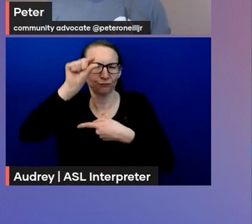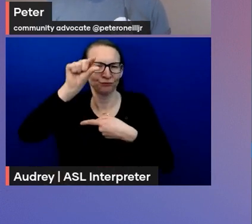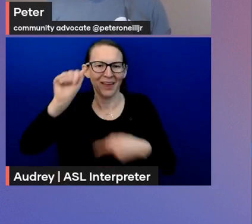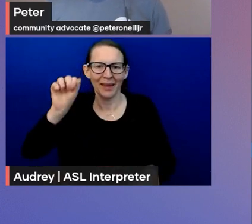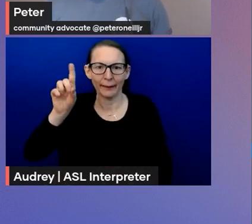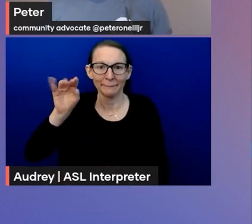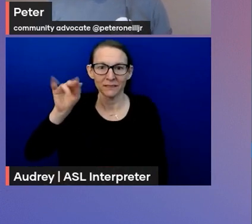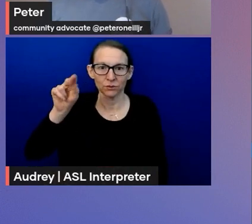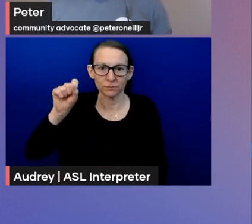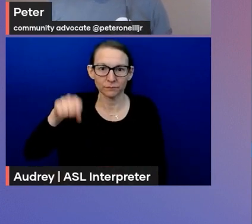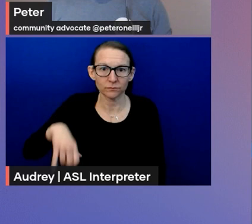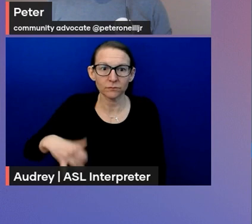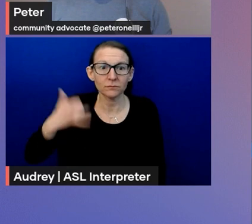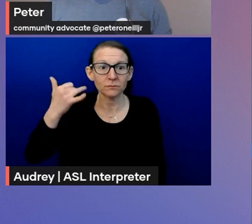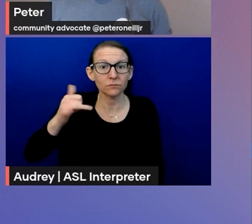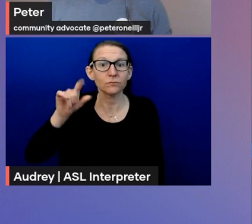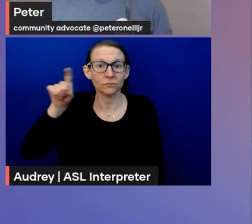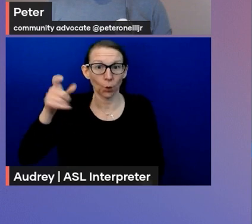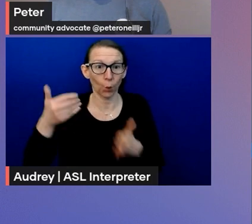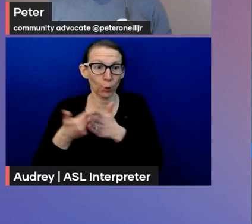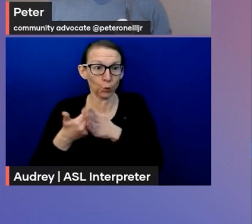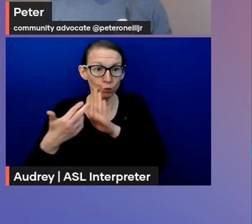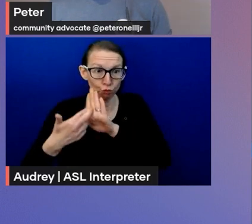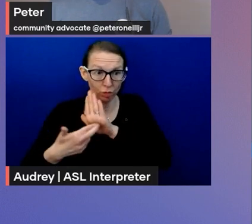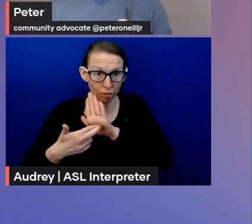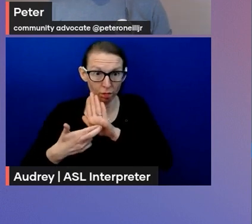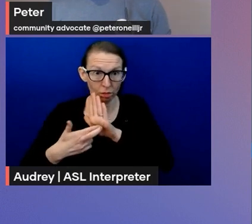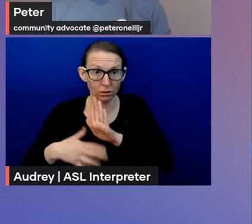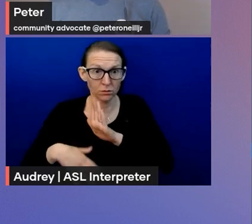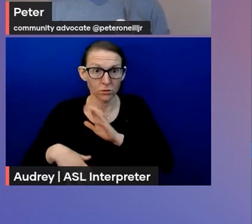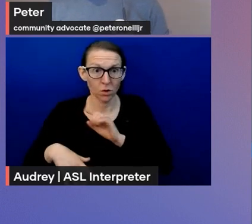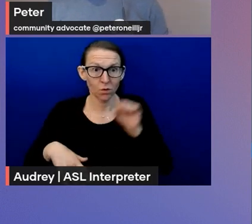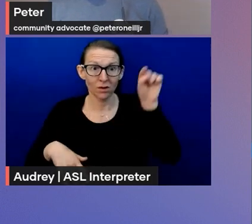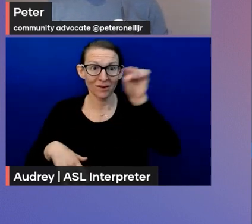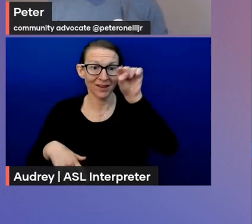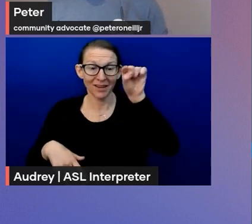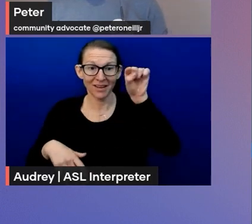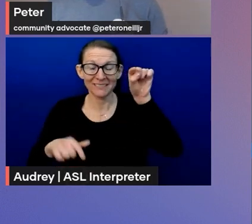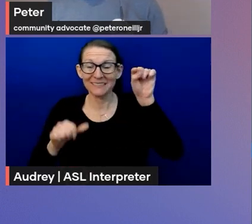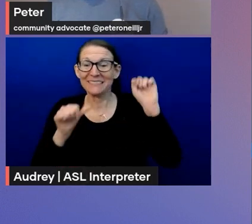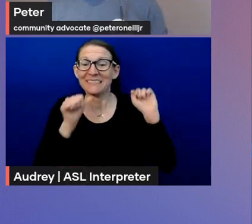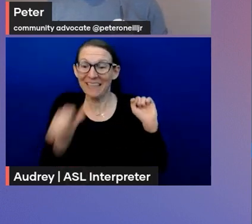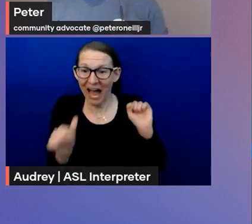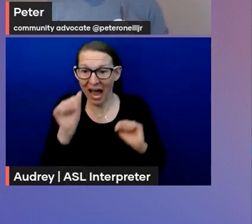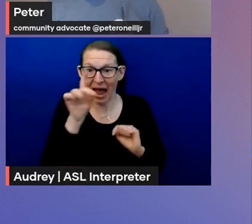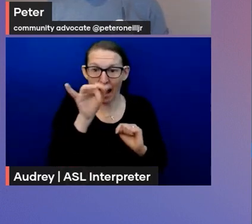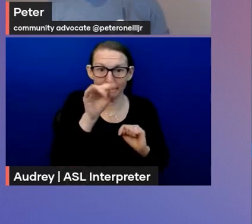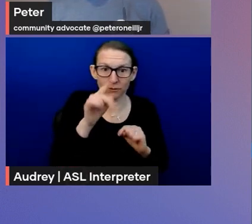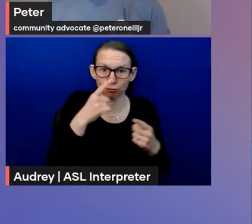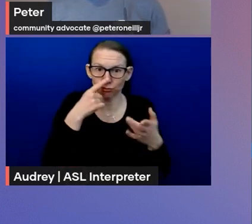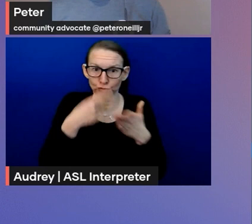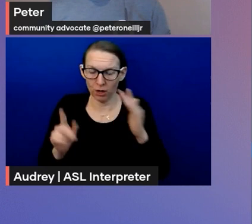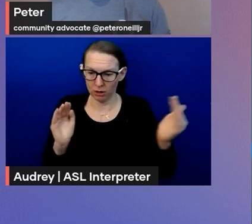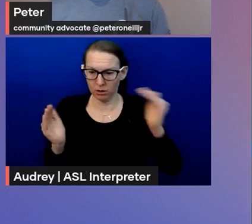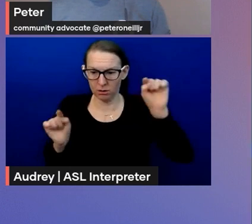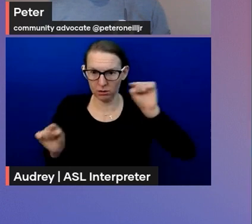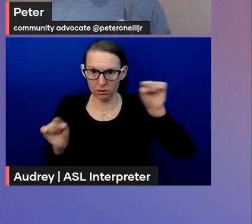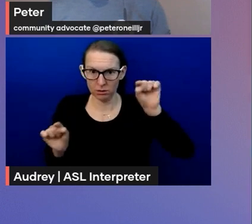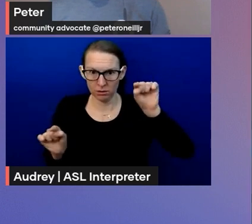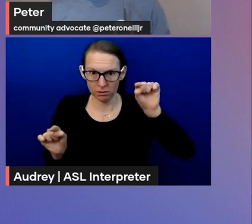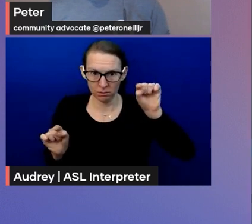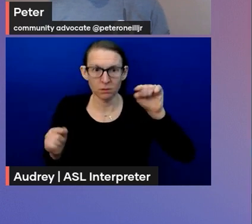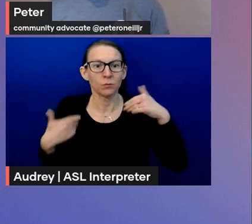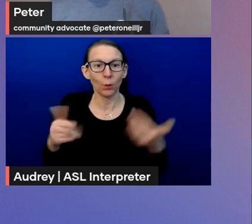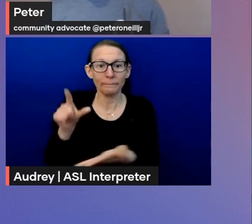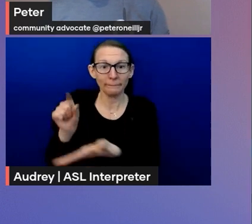now we have this new rule here. So not admins is checking for the username here against the last result. So I'm going to publish